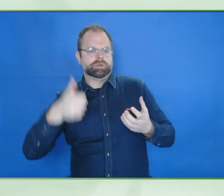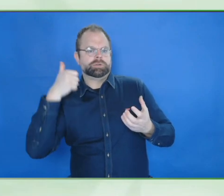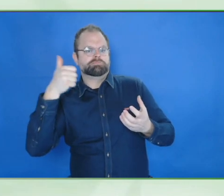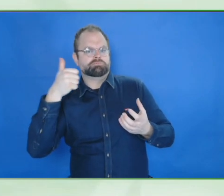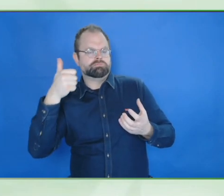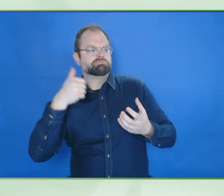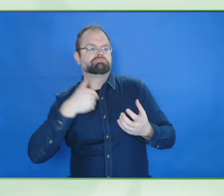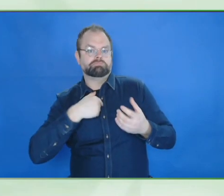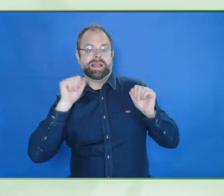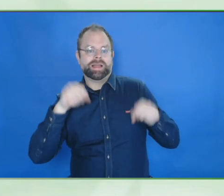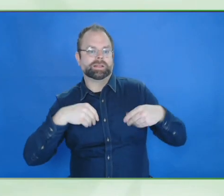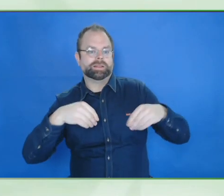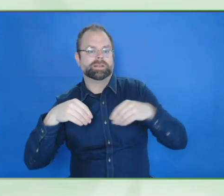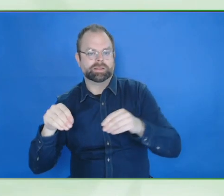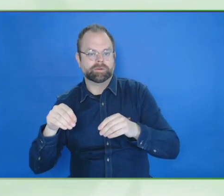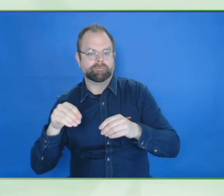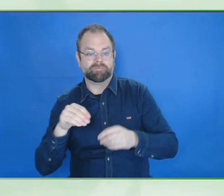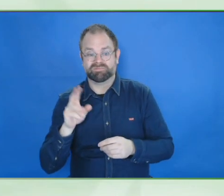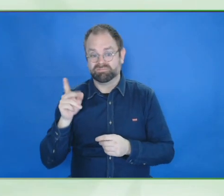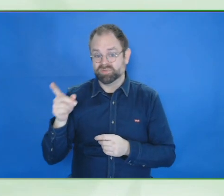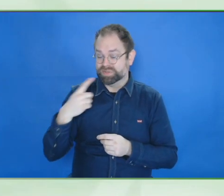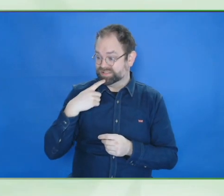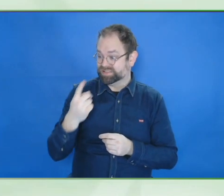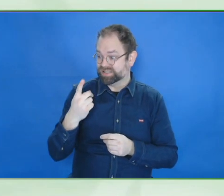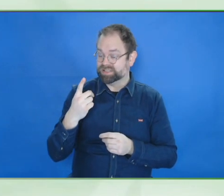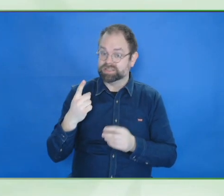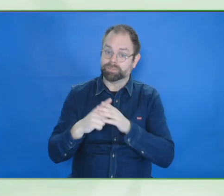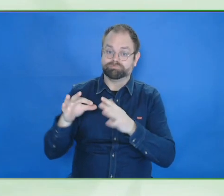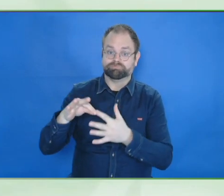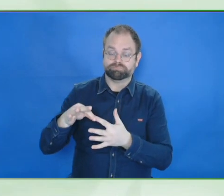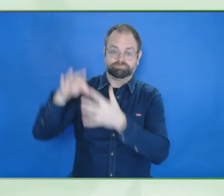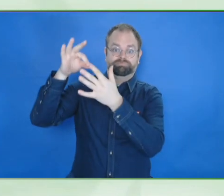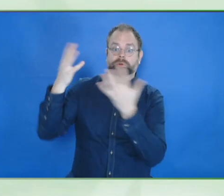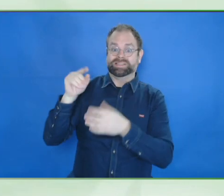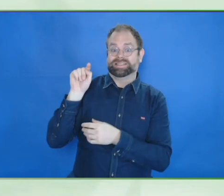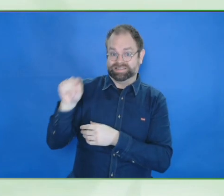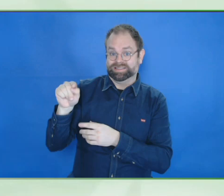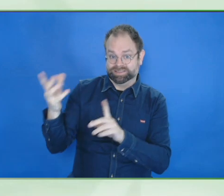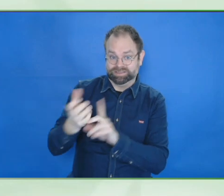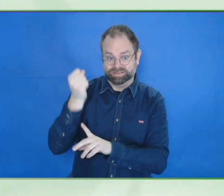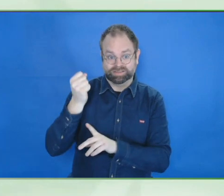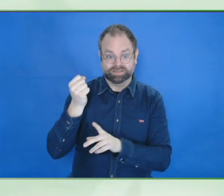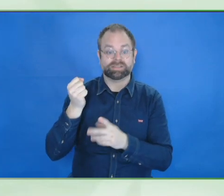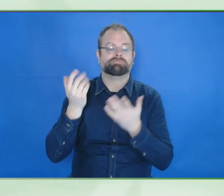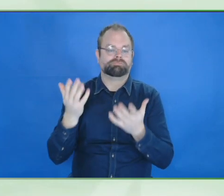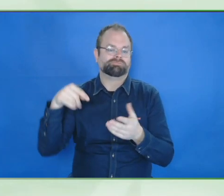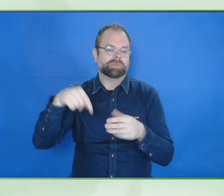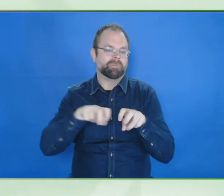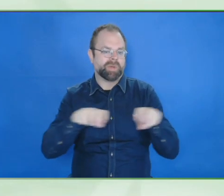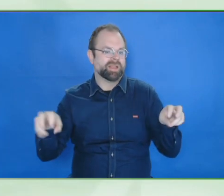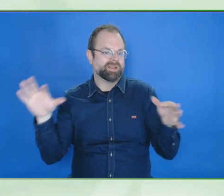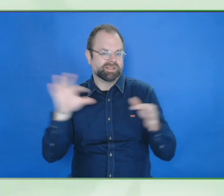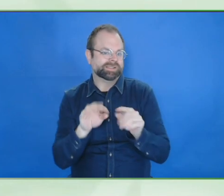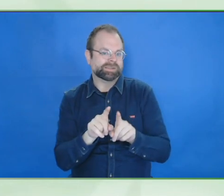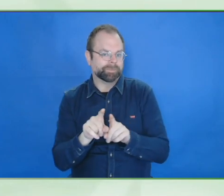about. It seems like most people are not familiar with it and not doing it, so it's really unique in itself. So Diego, you mentioned that